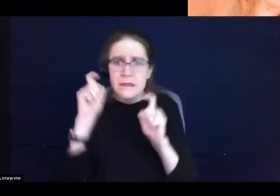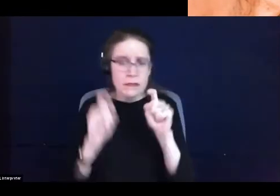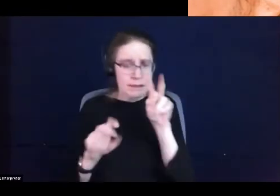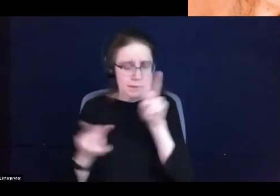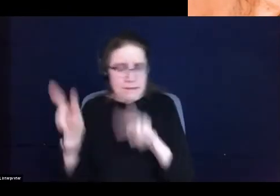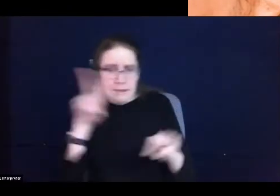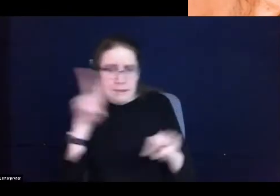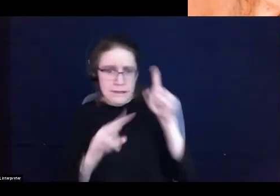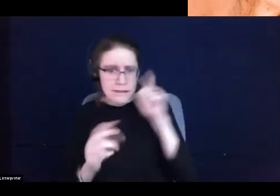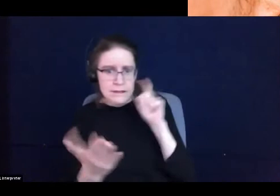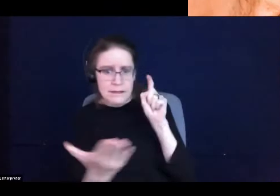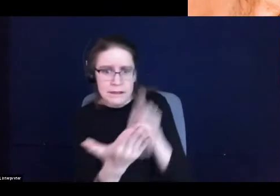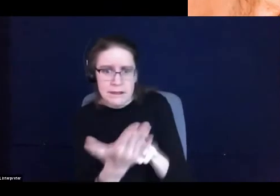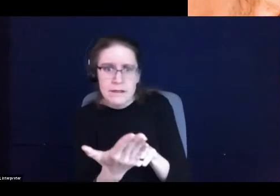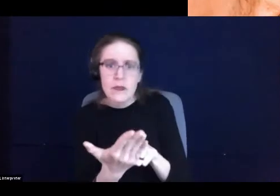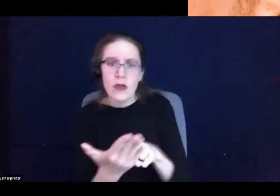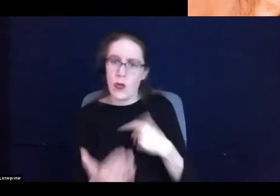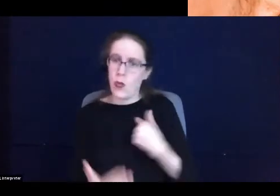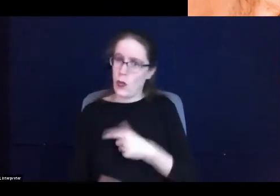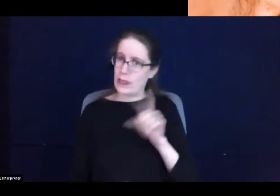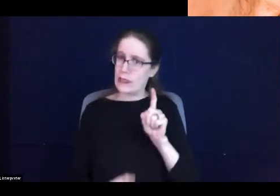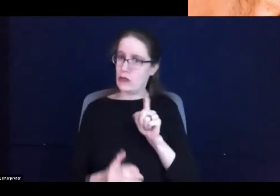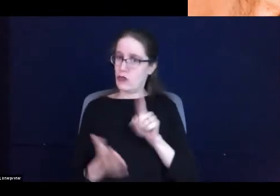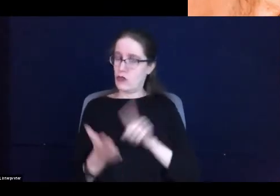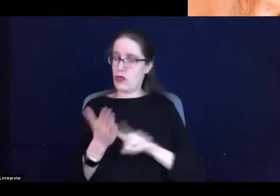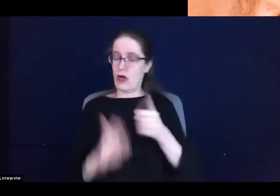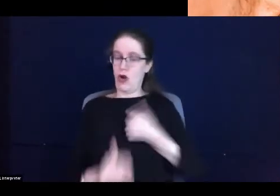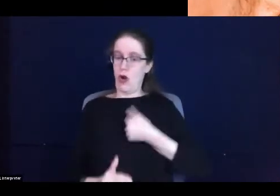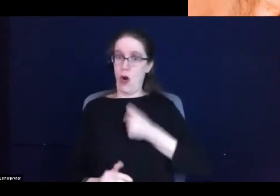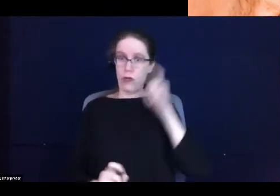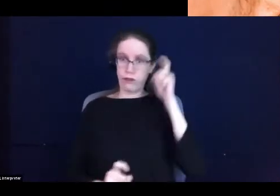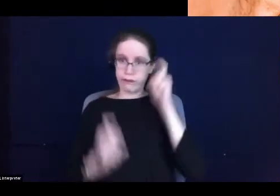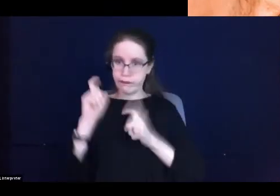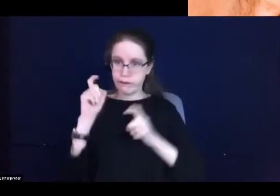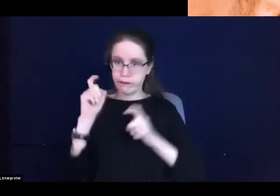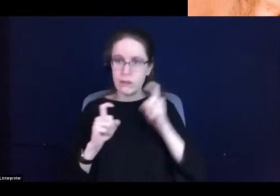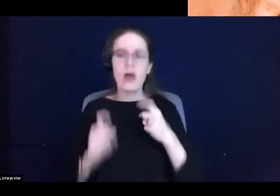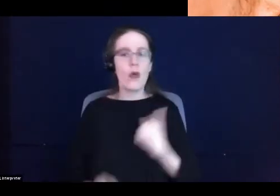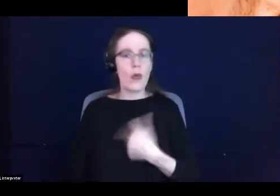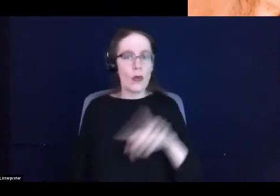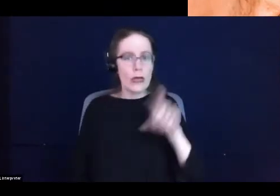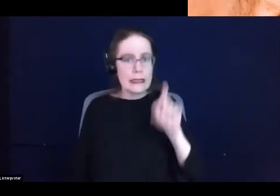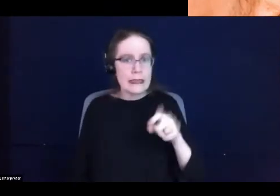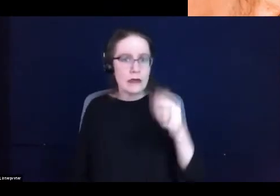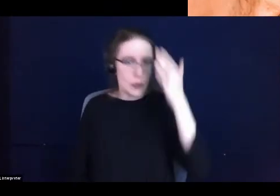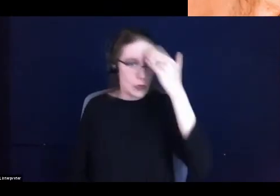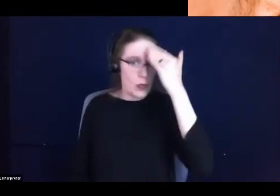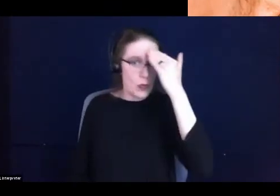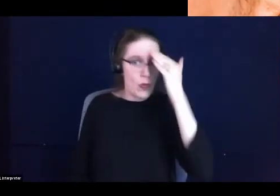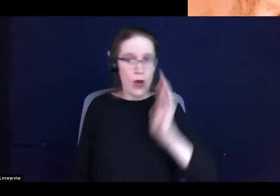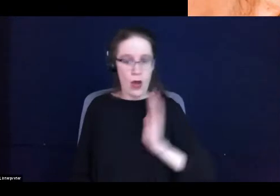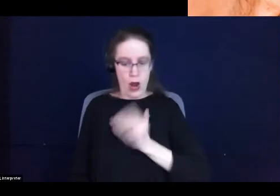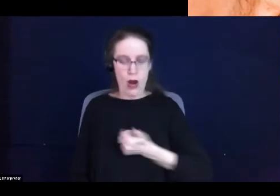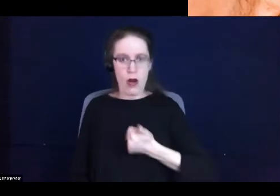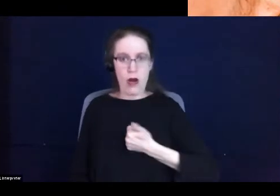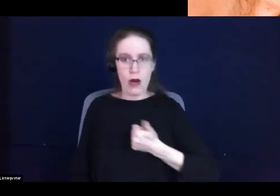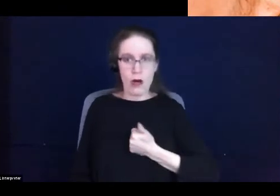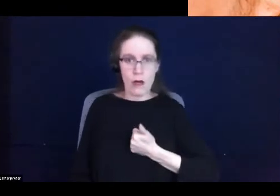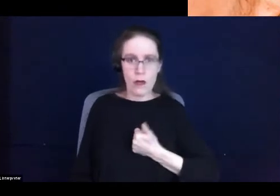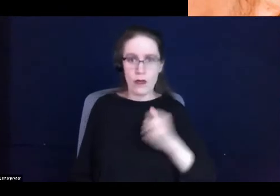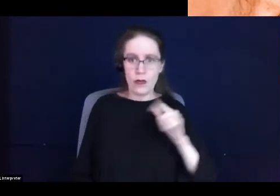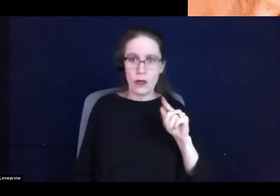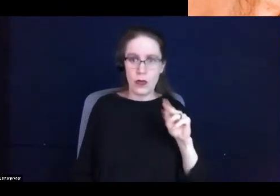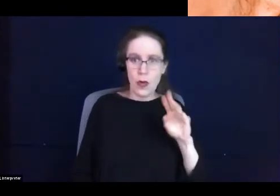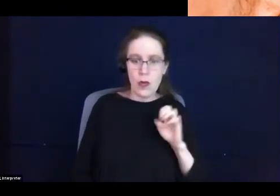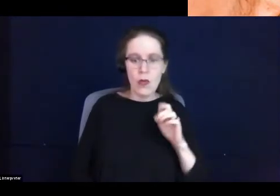are constantly checking our tone. We should be observing things about ourselves and what changes we notice in our bodies when we aren't